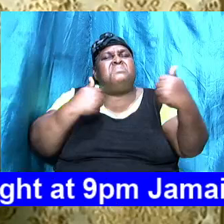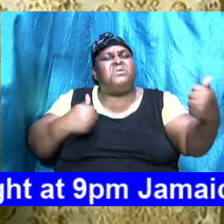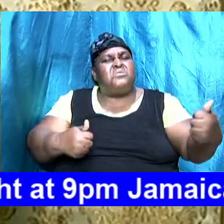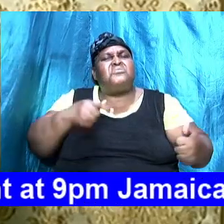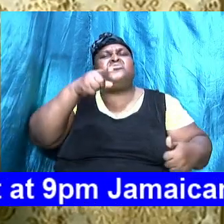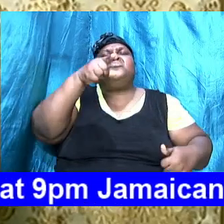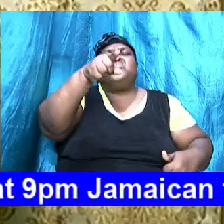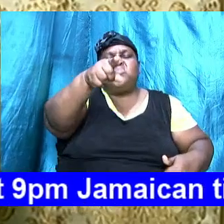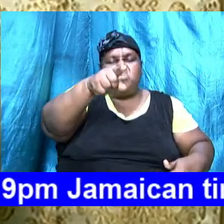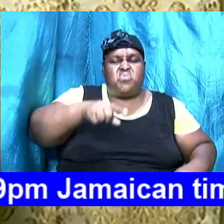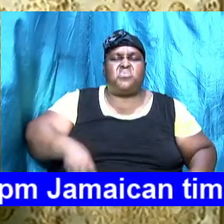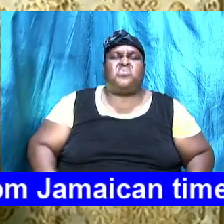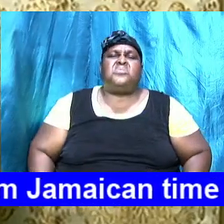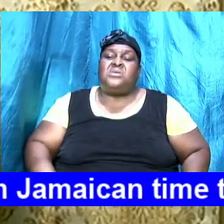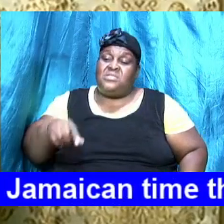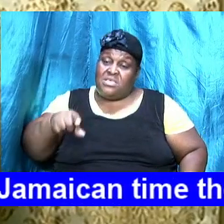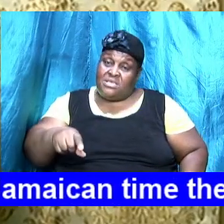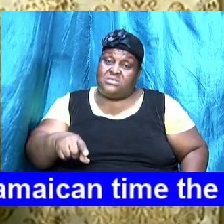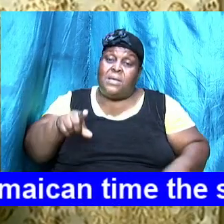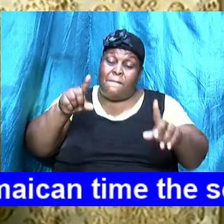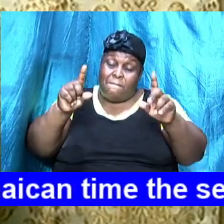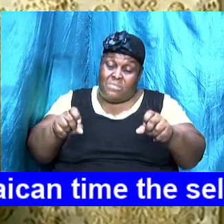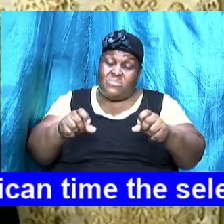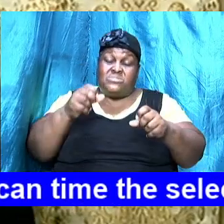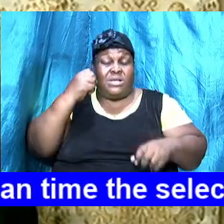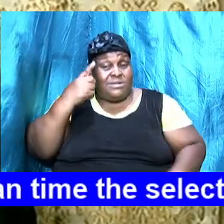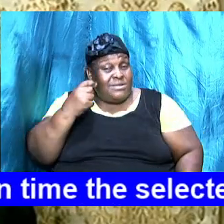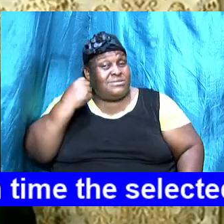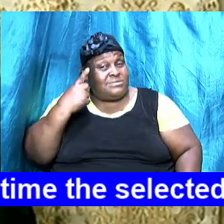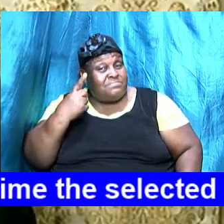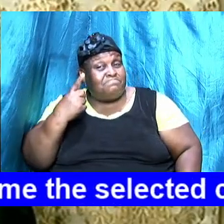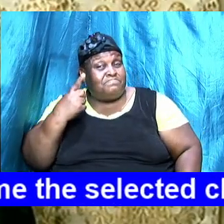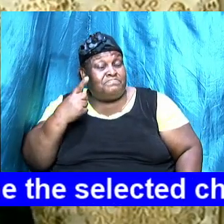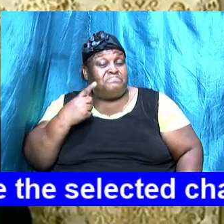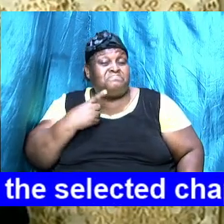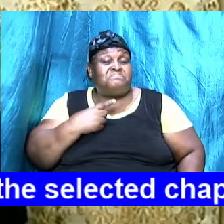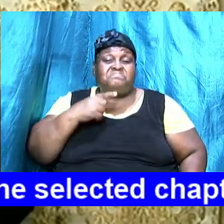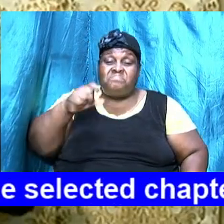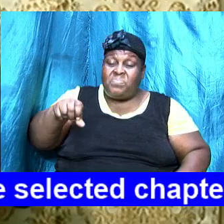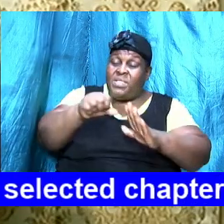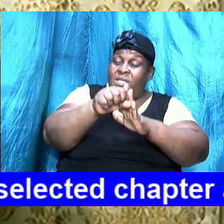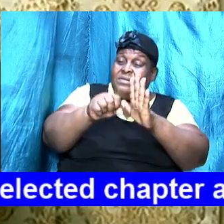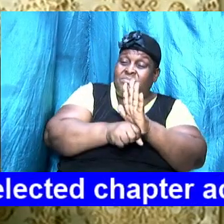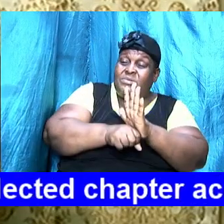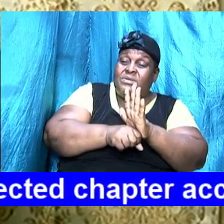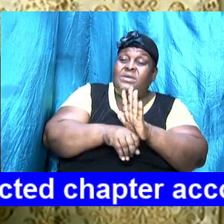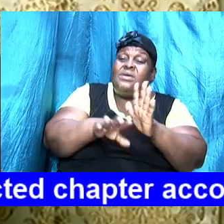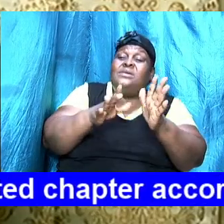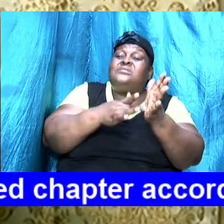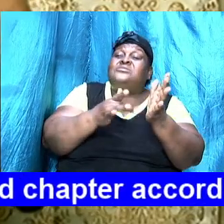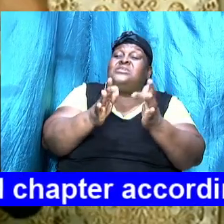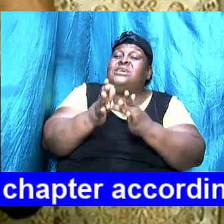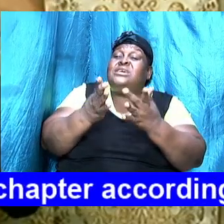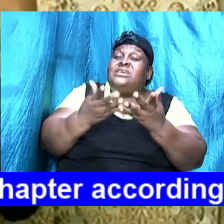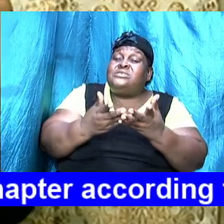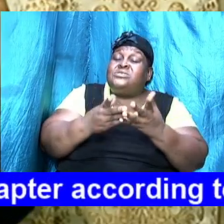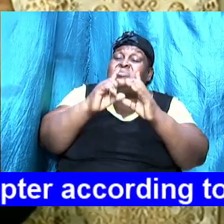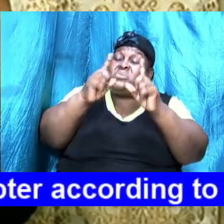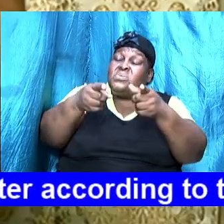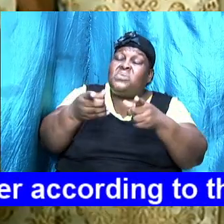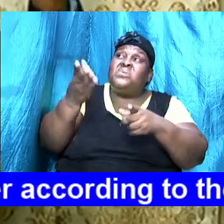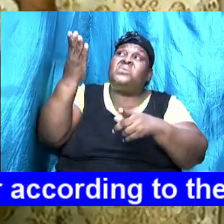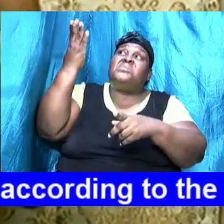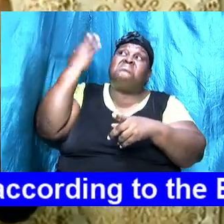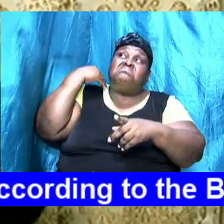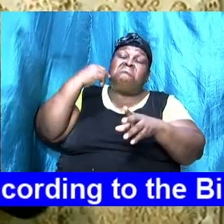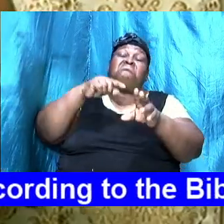And this we must understand. So this scripture, Jesus went back to the beginning